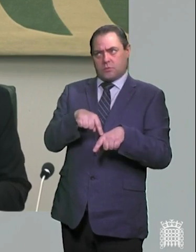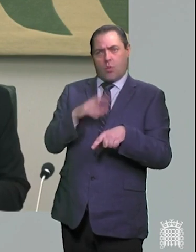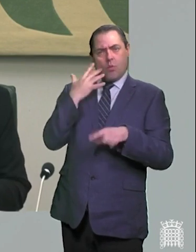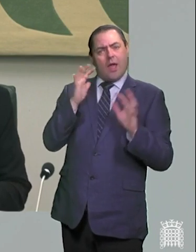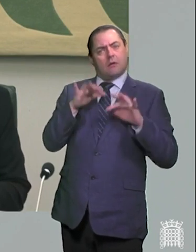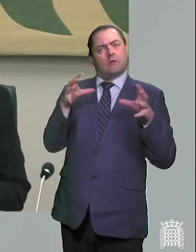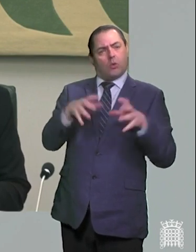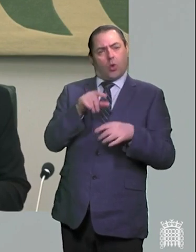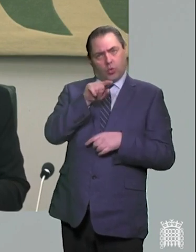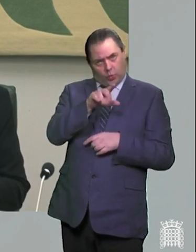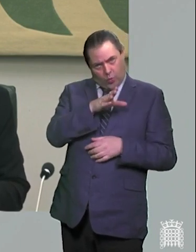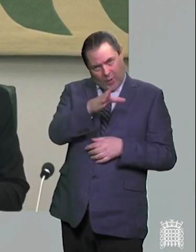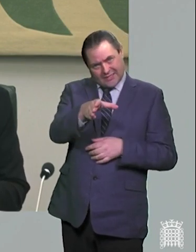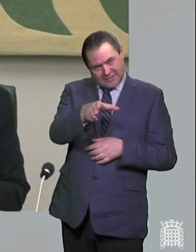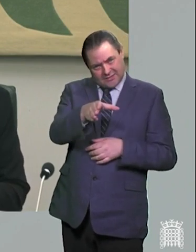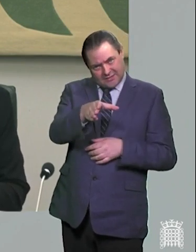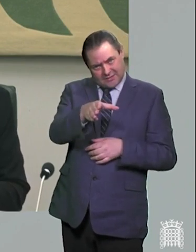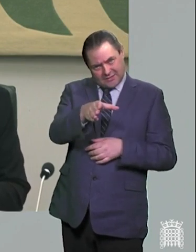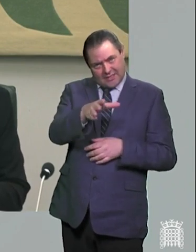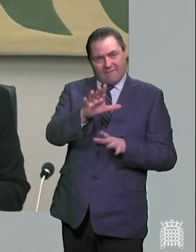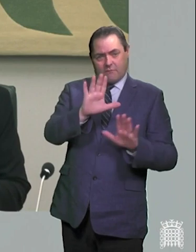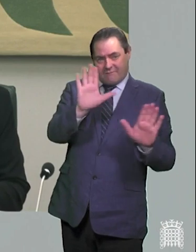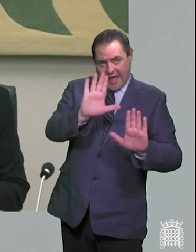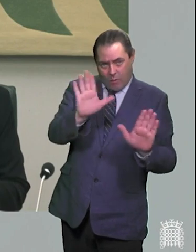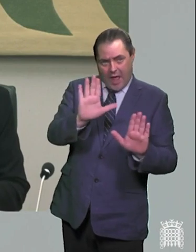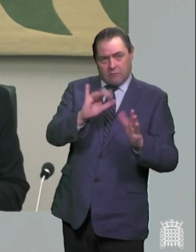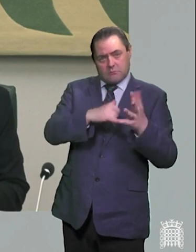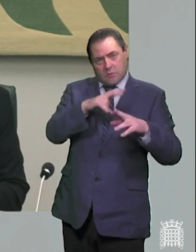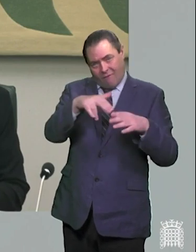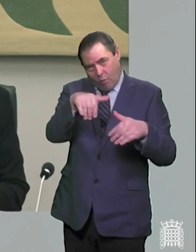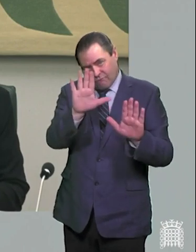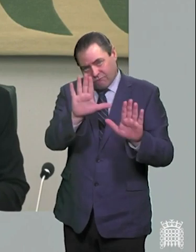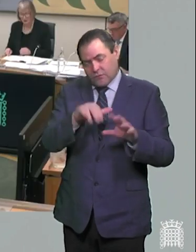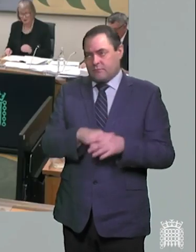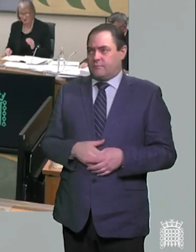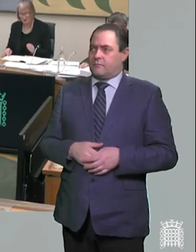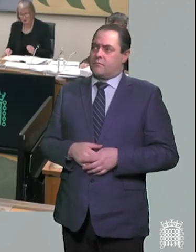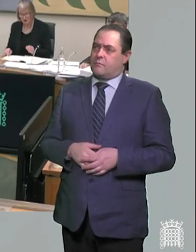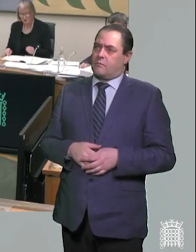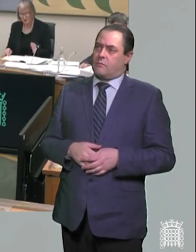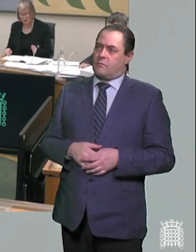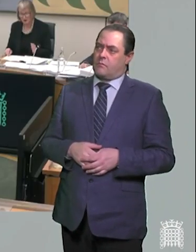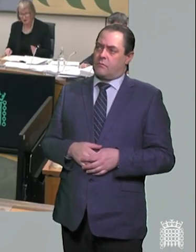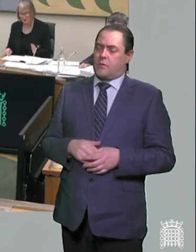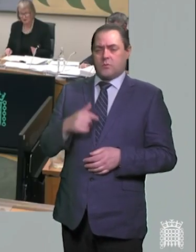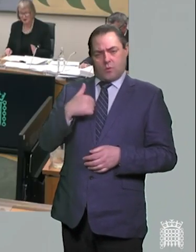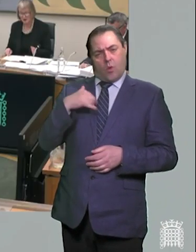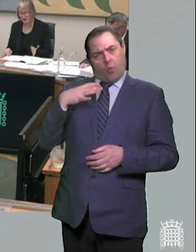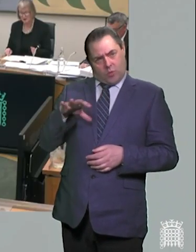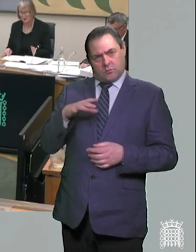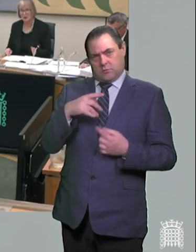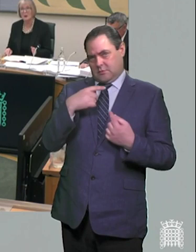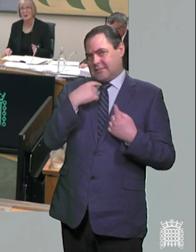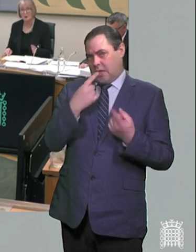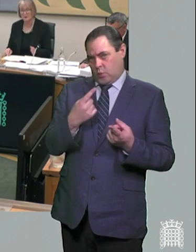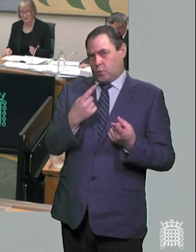gatherings you had attended to wish farewell to staff who were leaving number 10. We will put to you what the COVID rules and